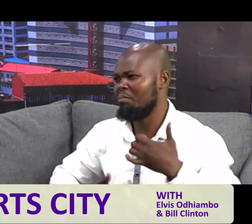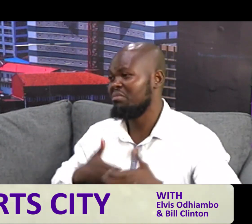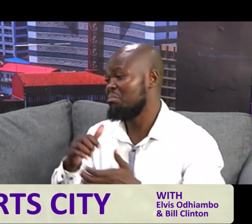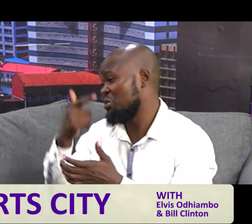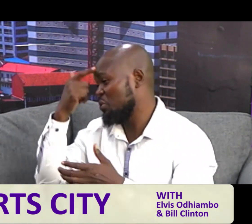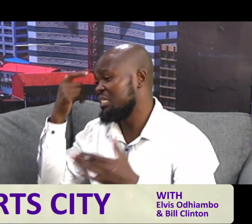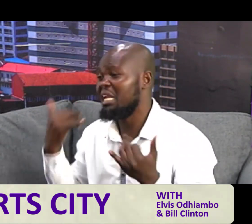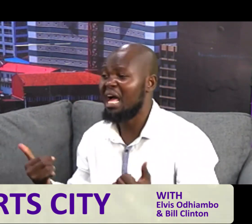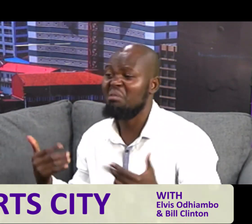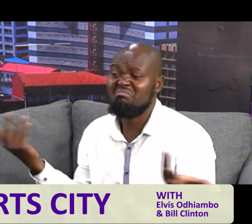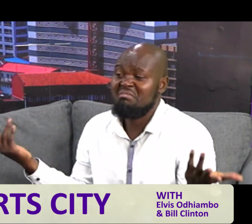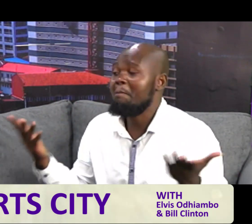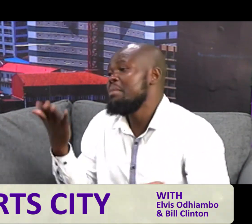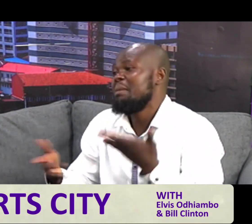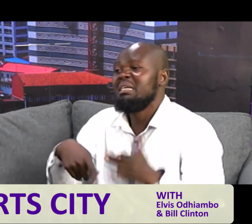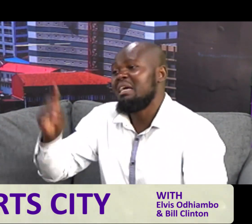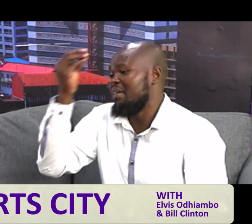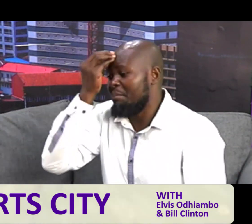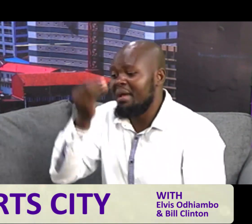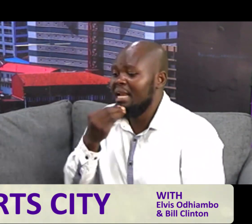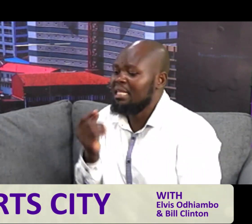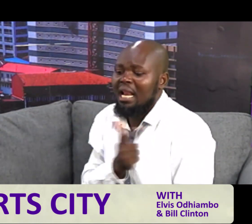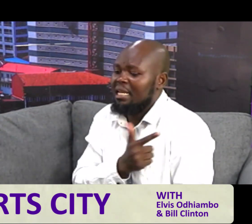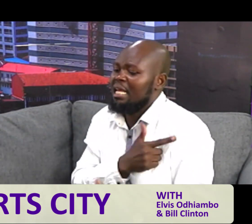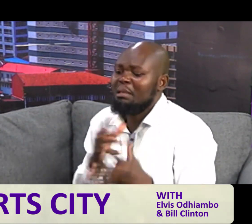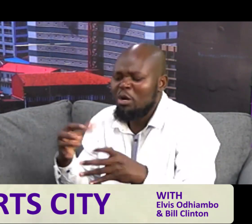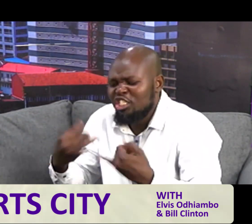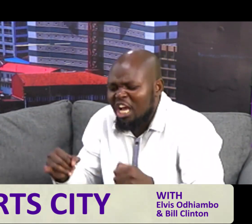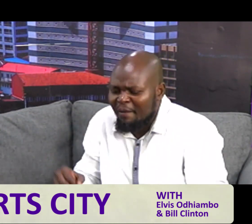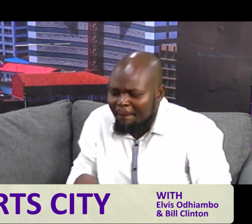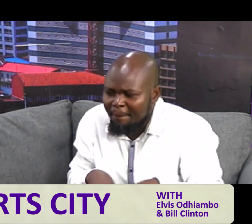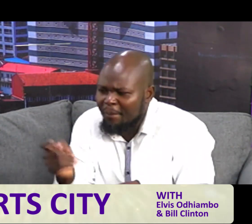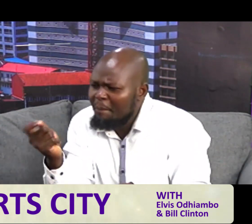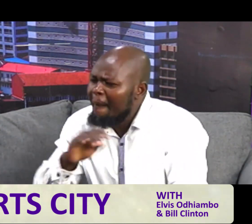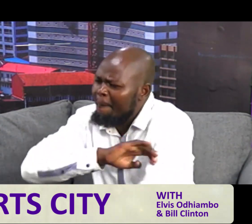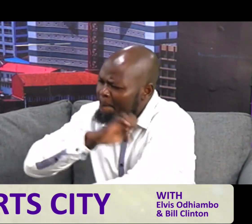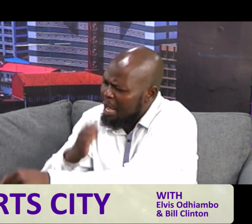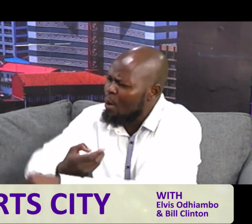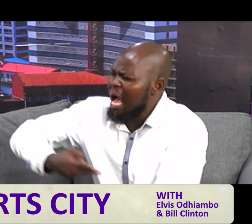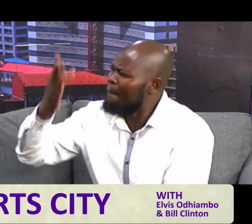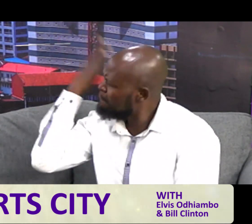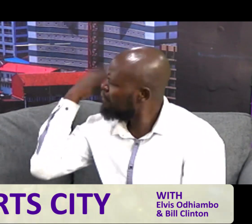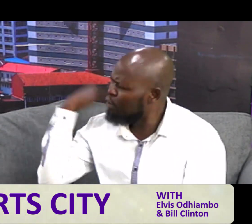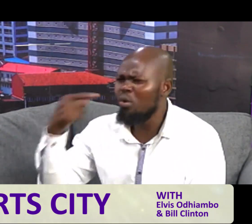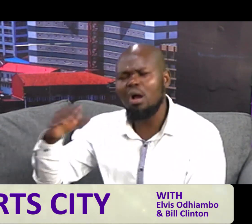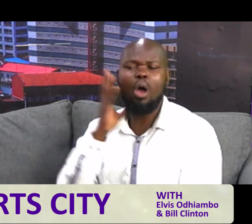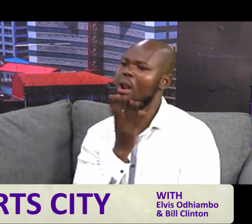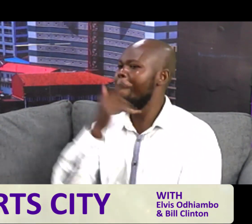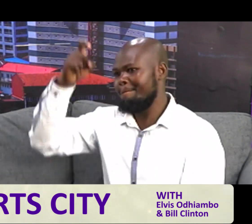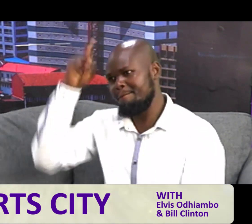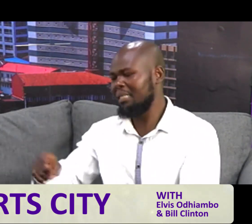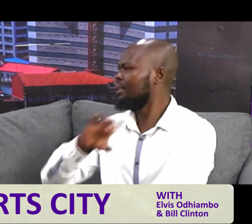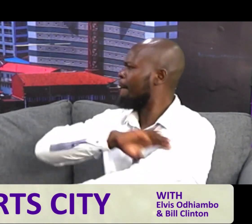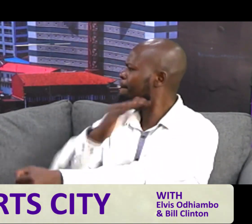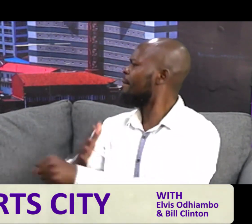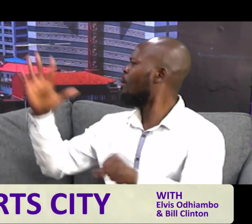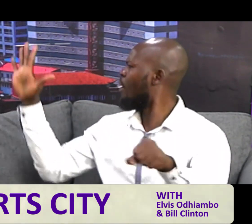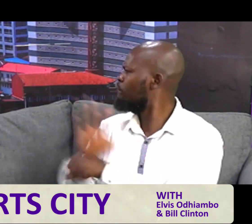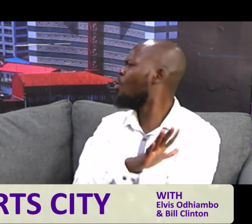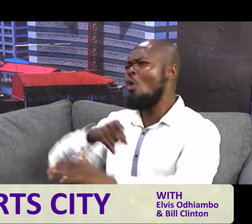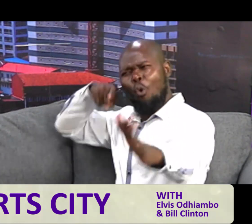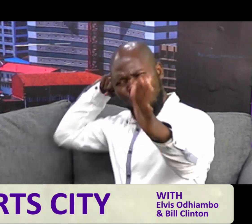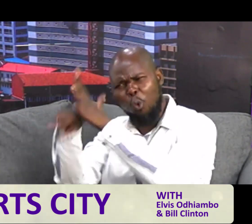really participated very well. And when it came to some connection with the players, he really connected well with the players. And